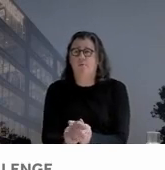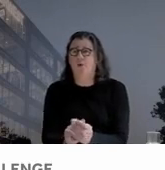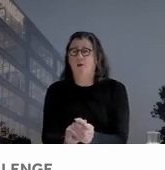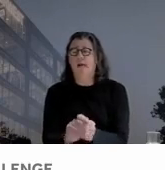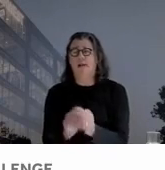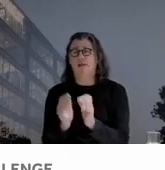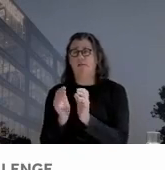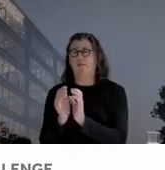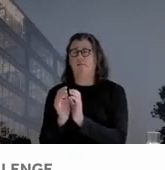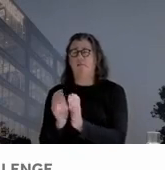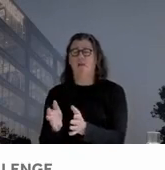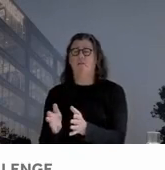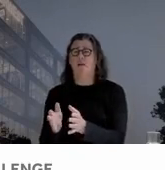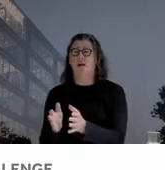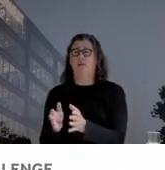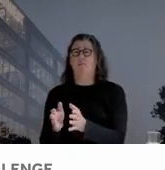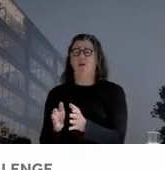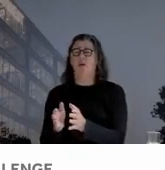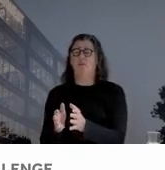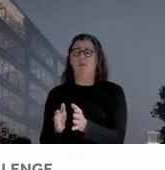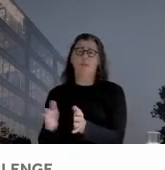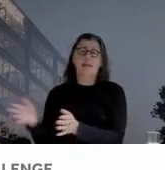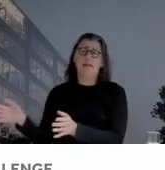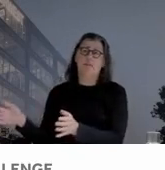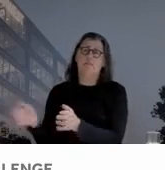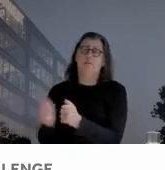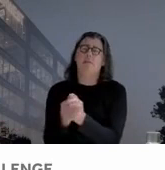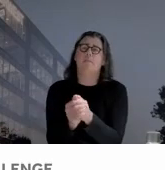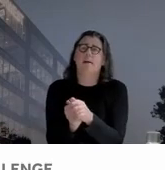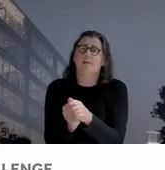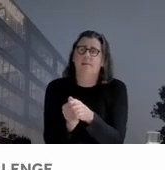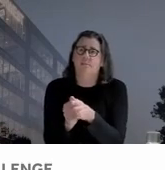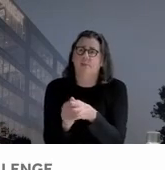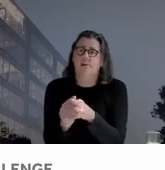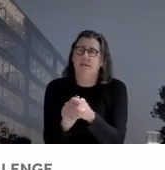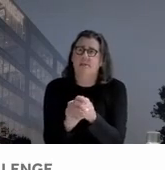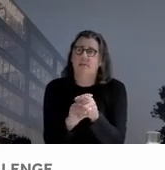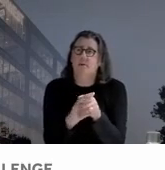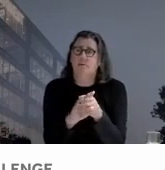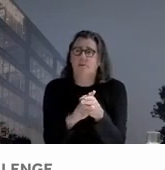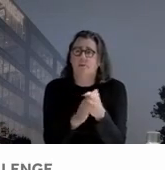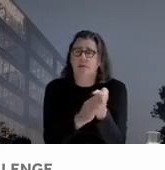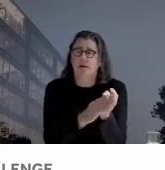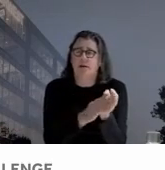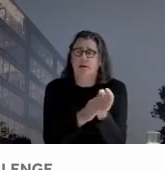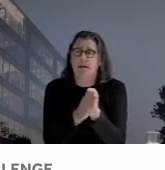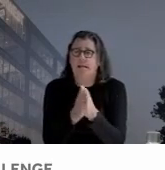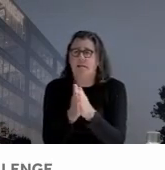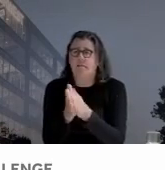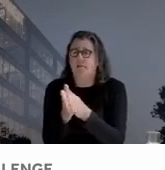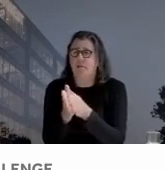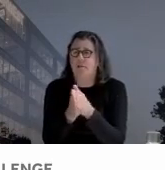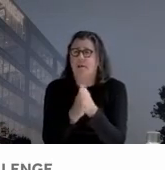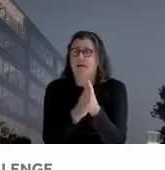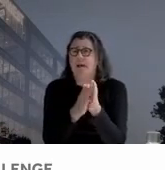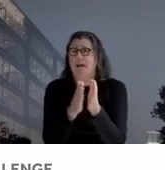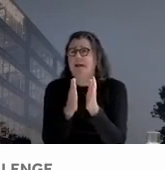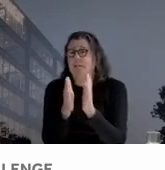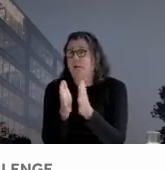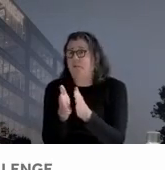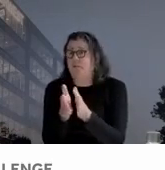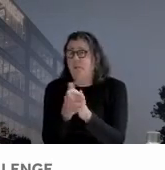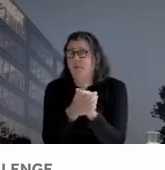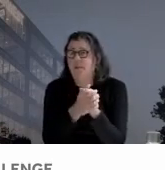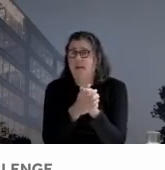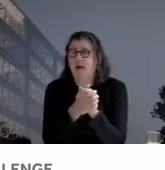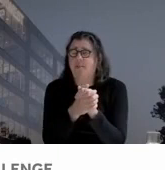about 0.4, and just the first of what I hope are many pieces to come out of this project, which we'll share in the future